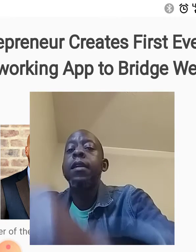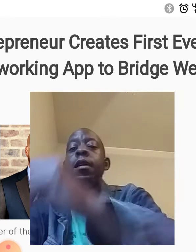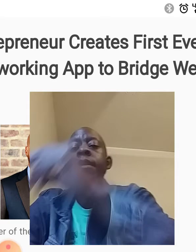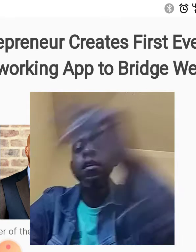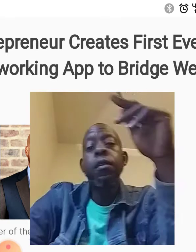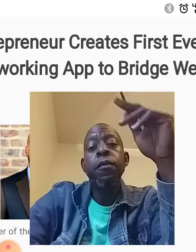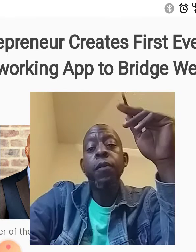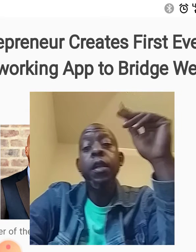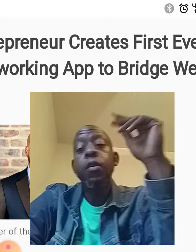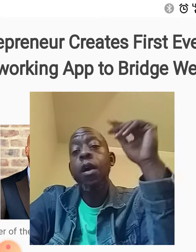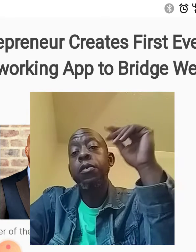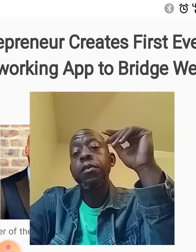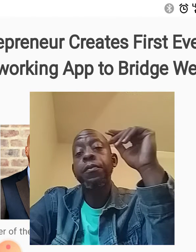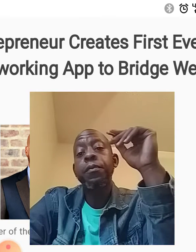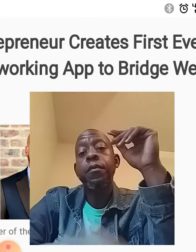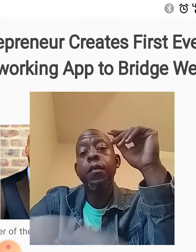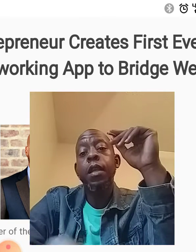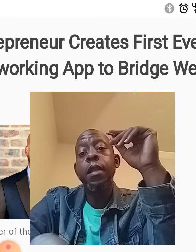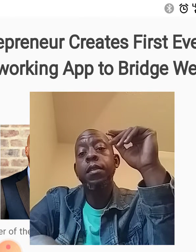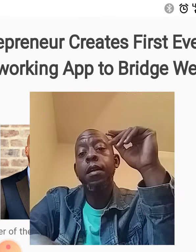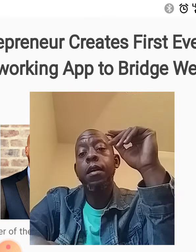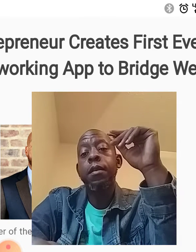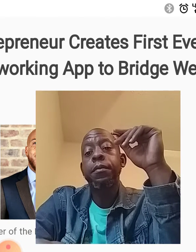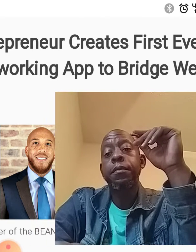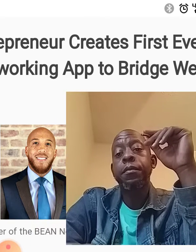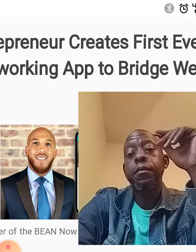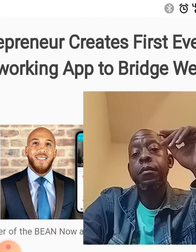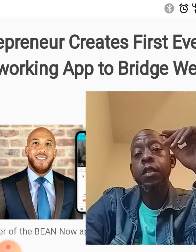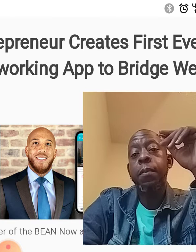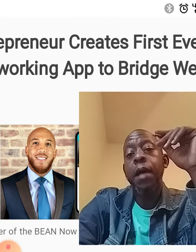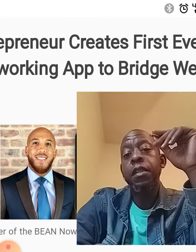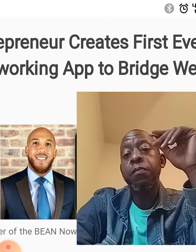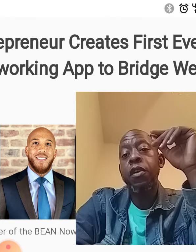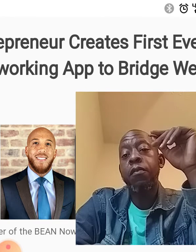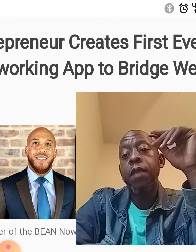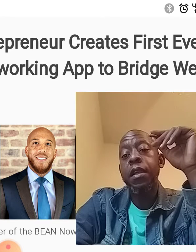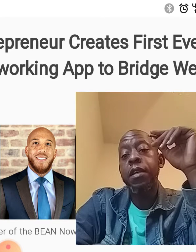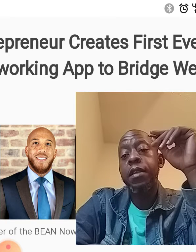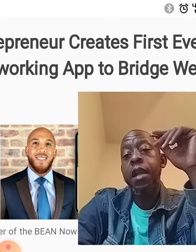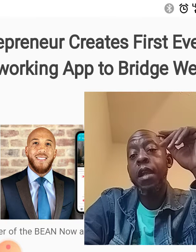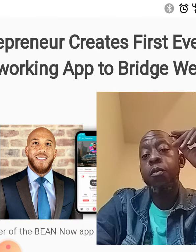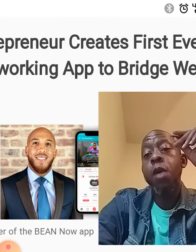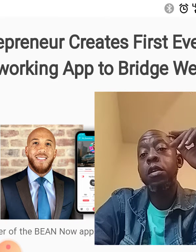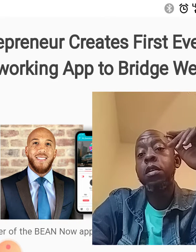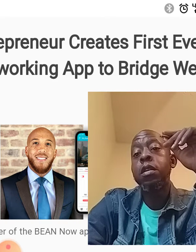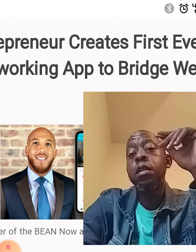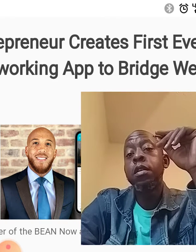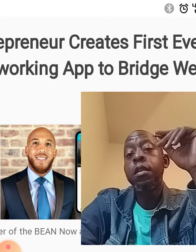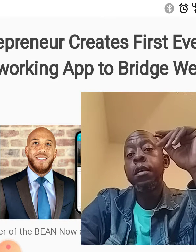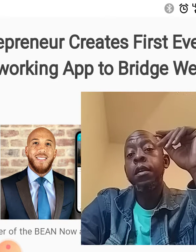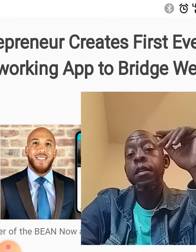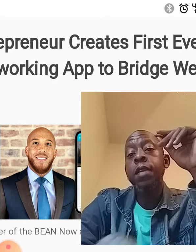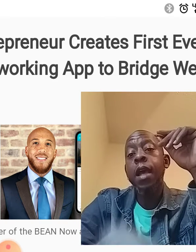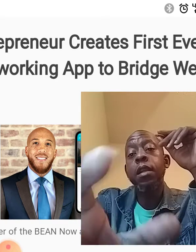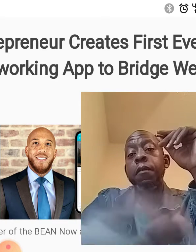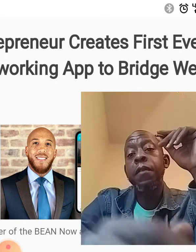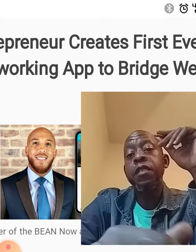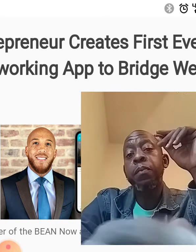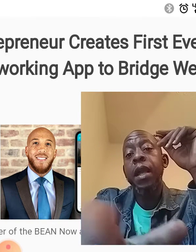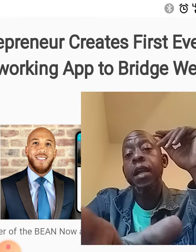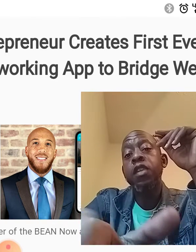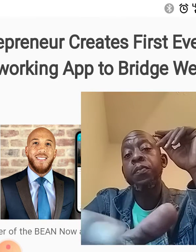I ran across, and it's about this brother right here, Darren Walker. The title